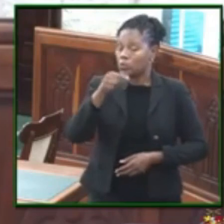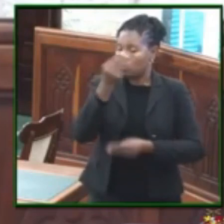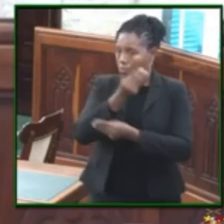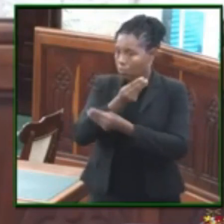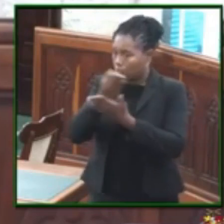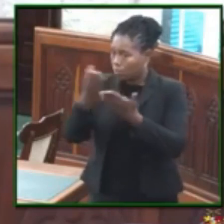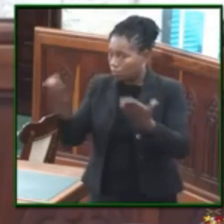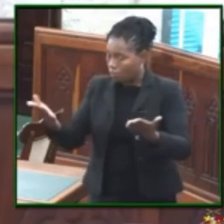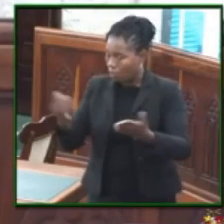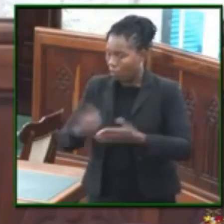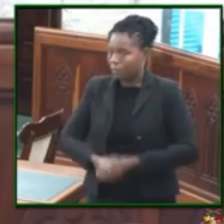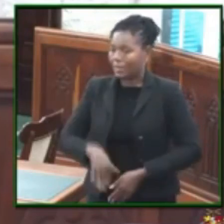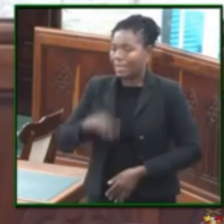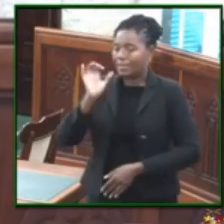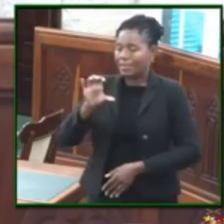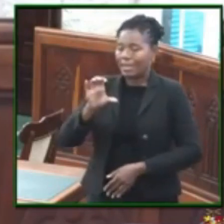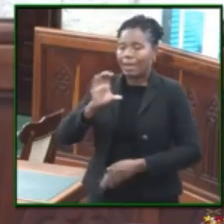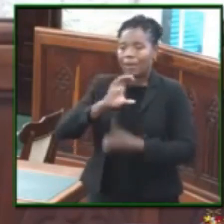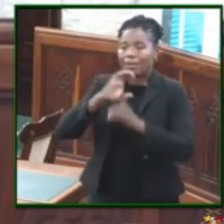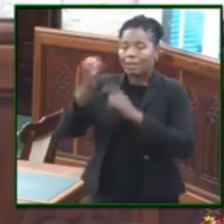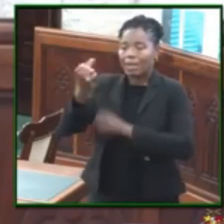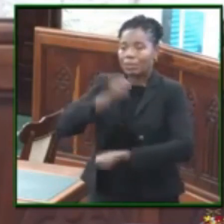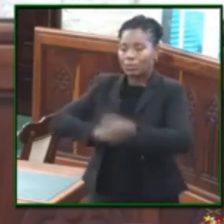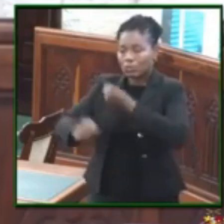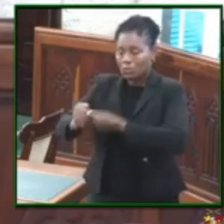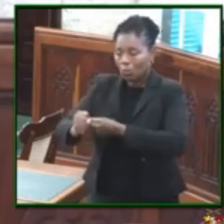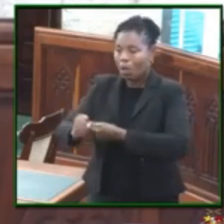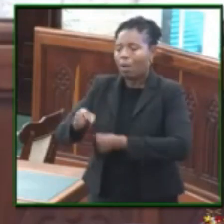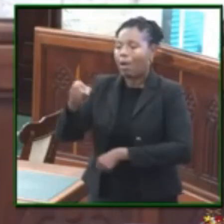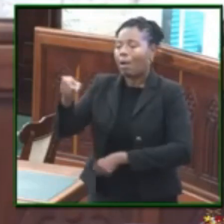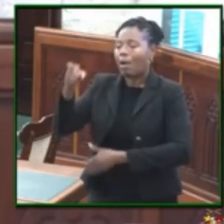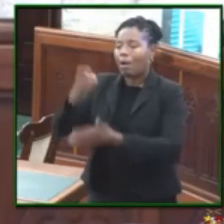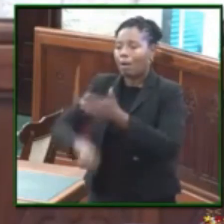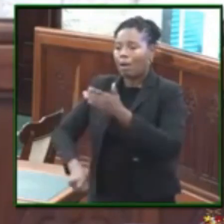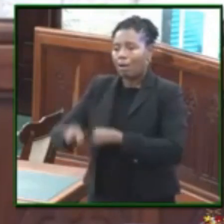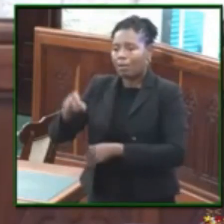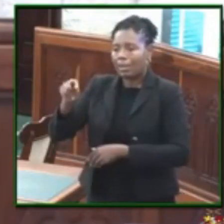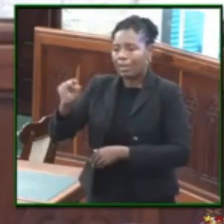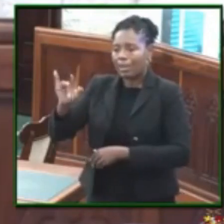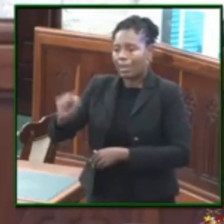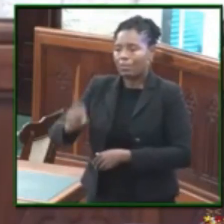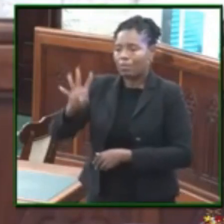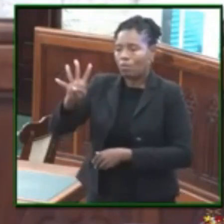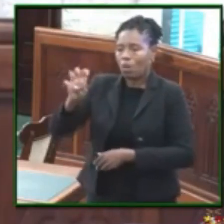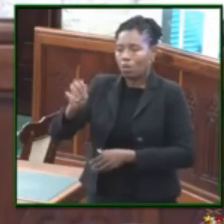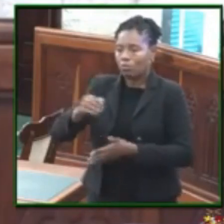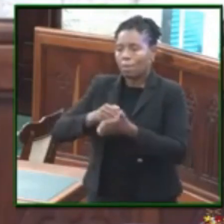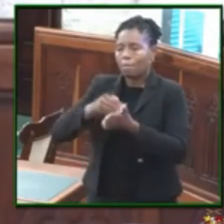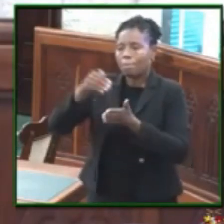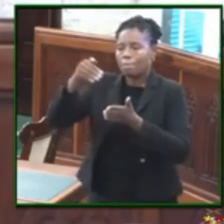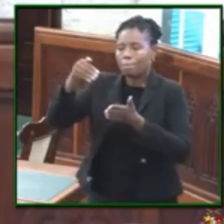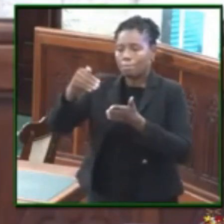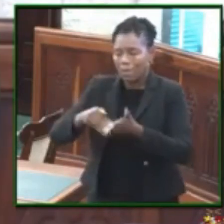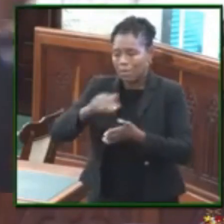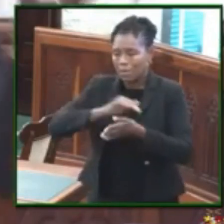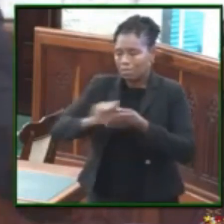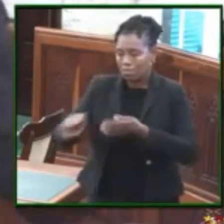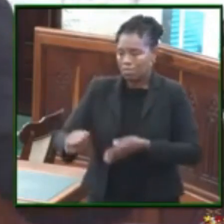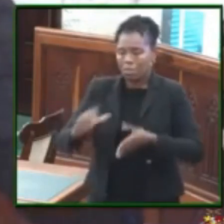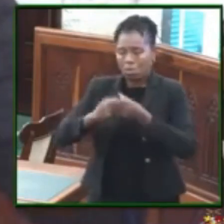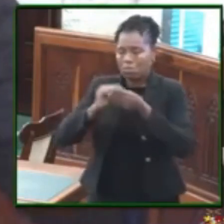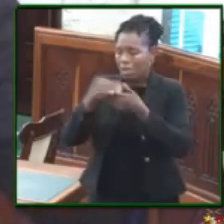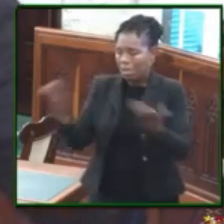disclosure that climate swap cost the NIS $400 million. It was not said in this parliament. I did